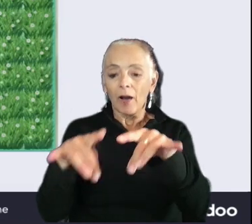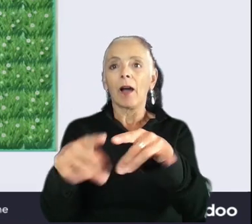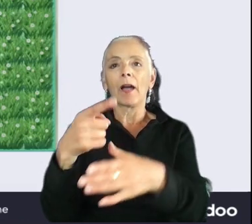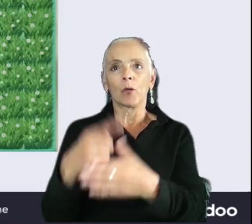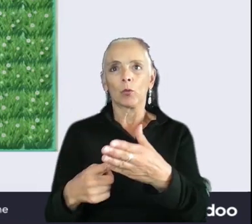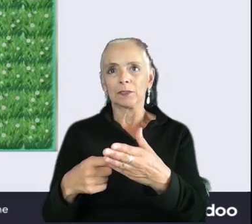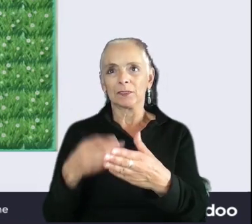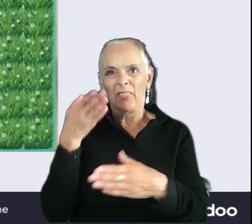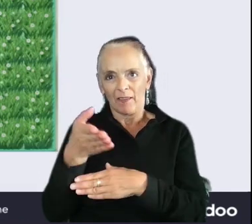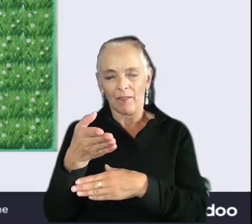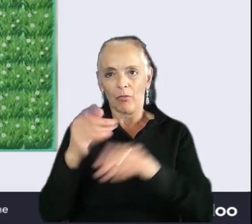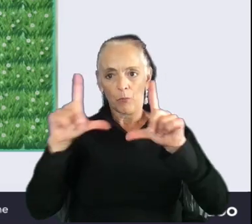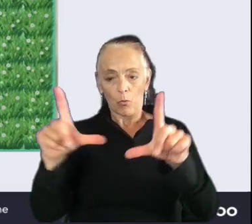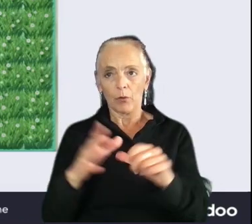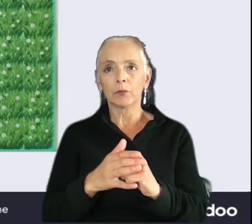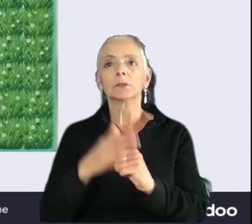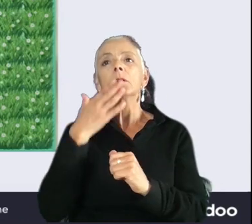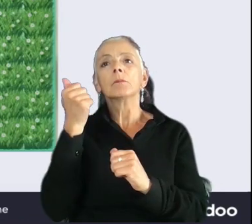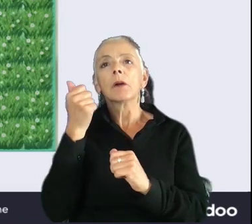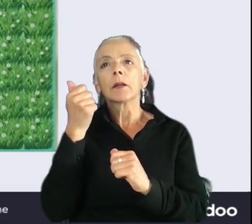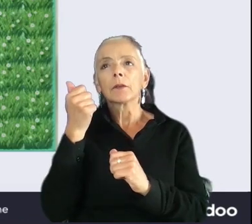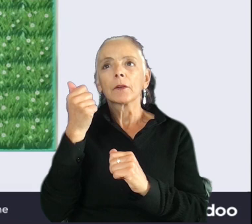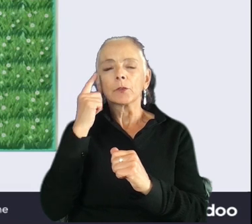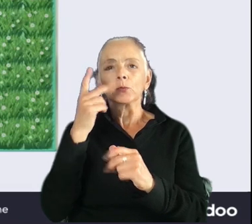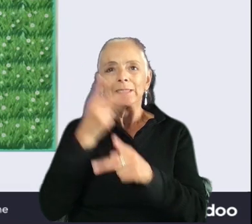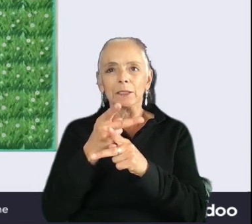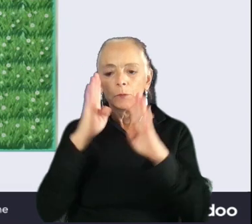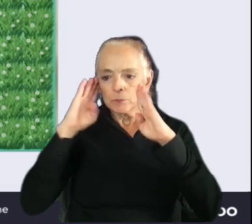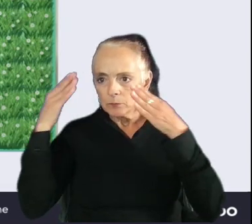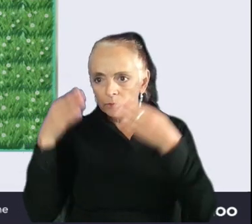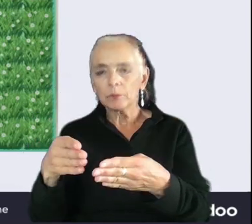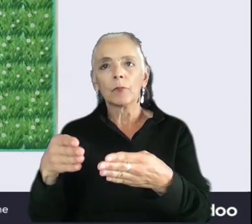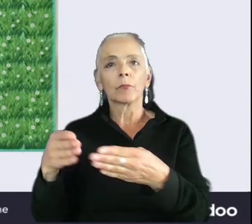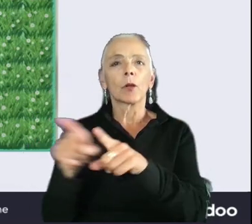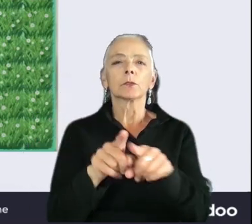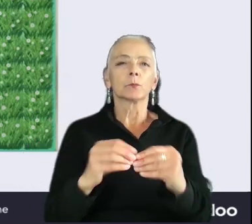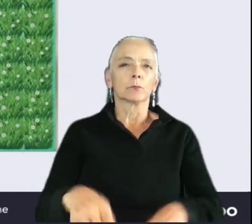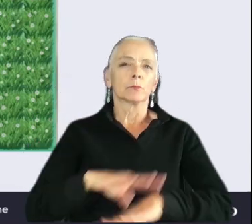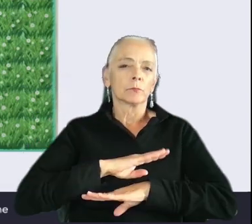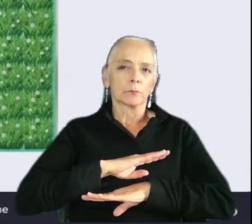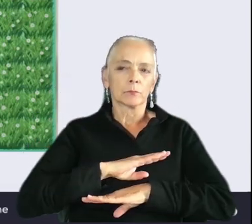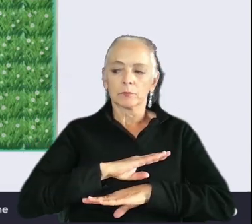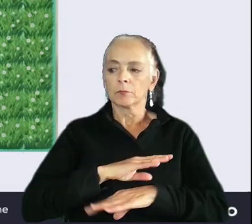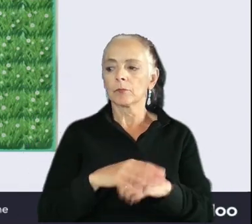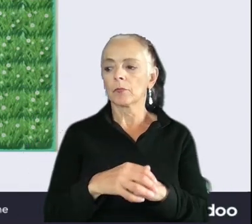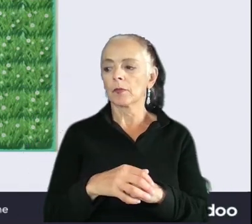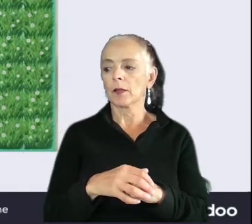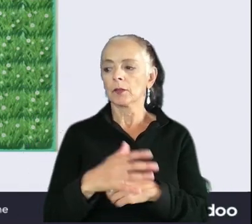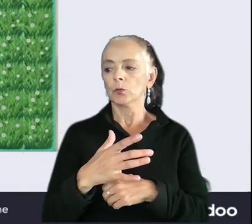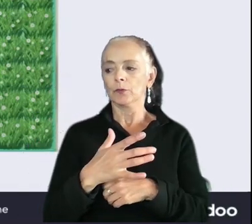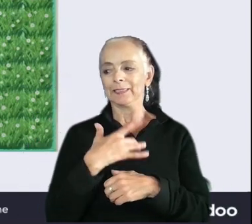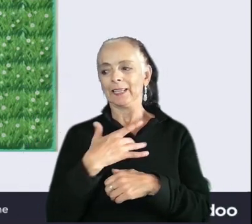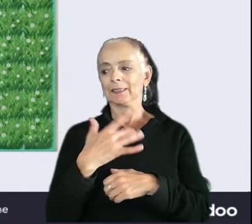board. So not only was it better to focus the player's attention, it's also a lot more satisfying, and it gives a sense of